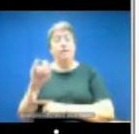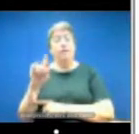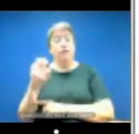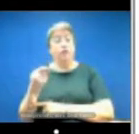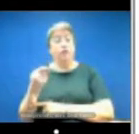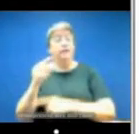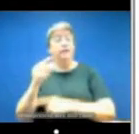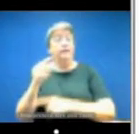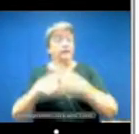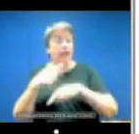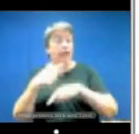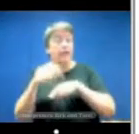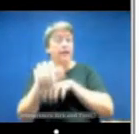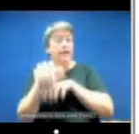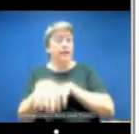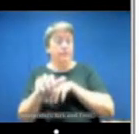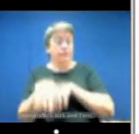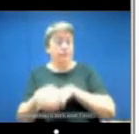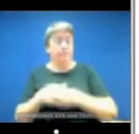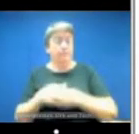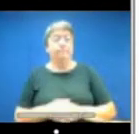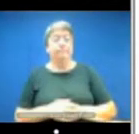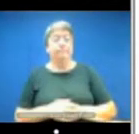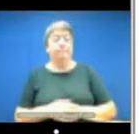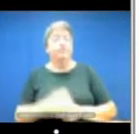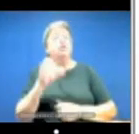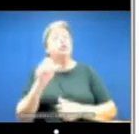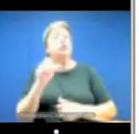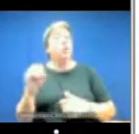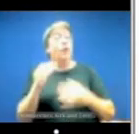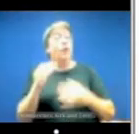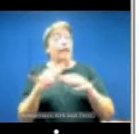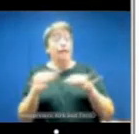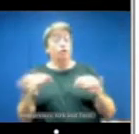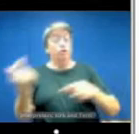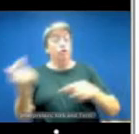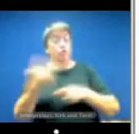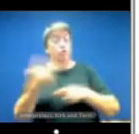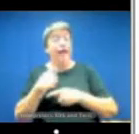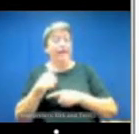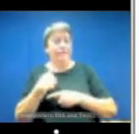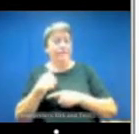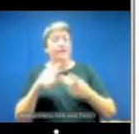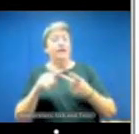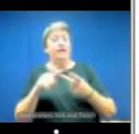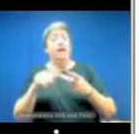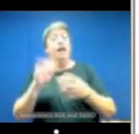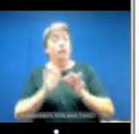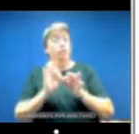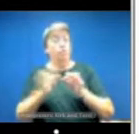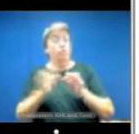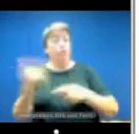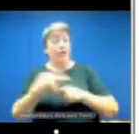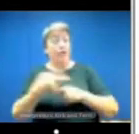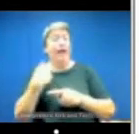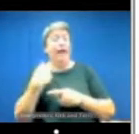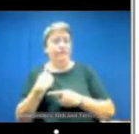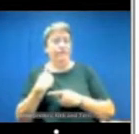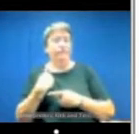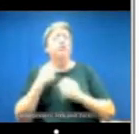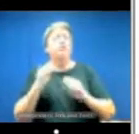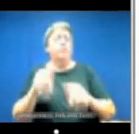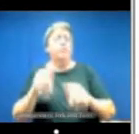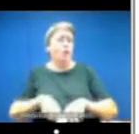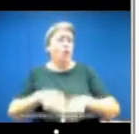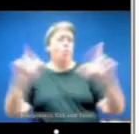through first. Captioning and interpreters are provided today. The streaming window opens automatically. There